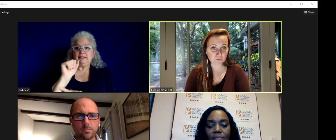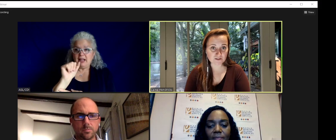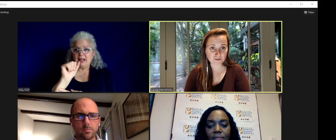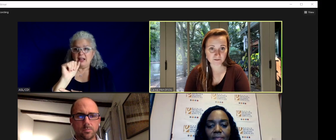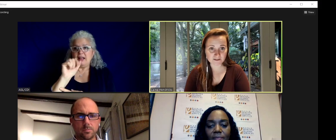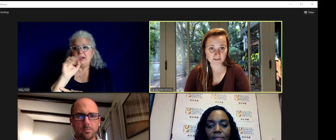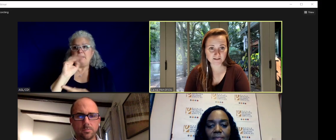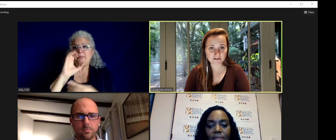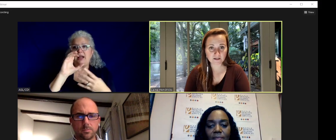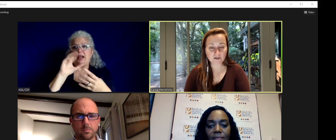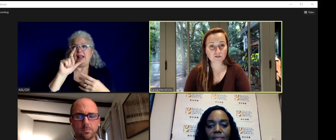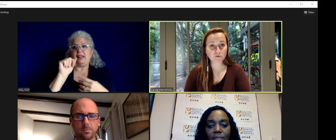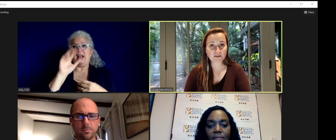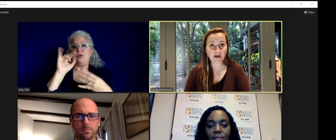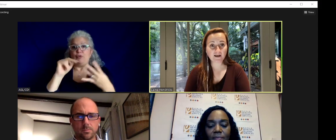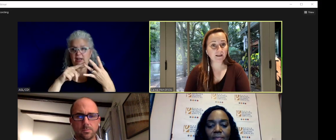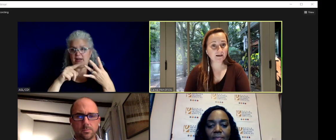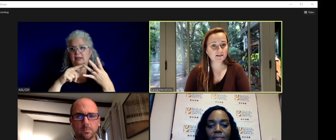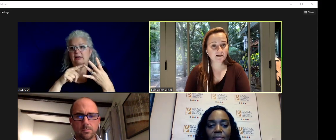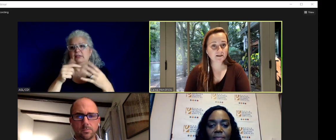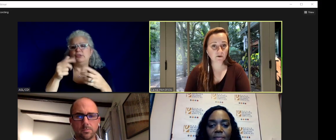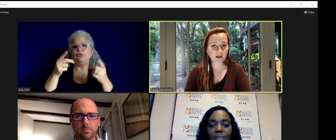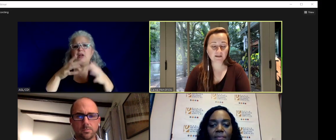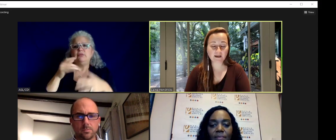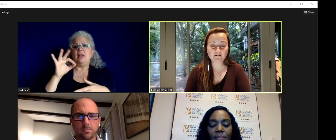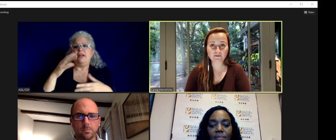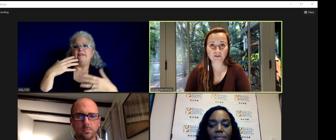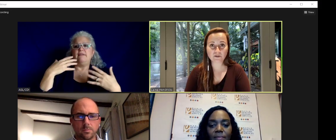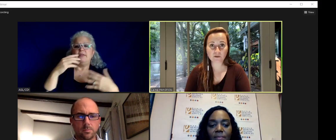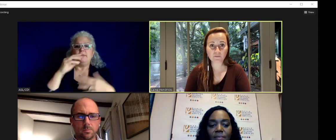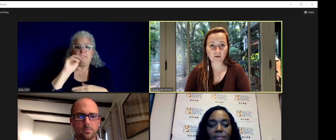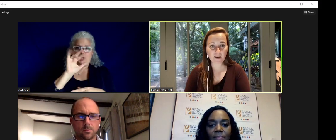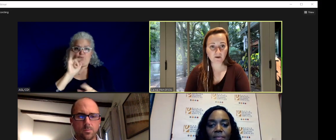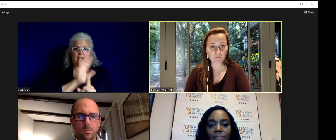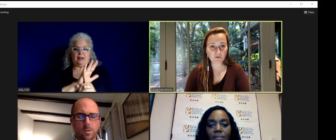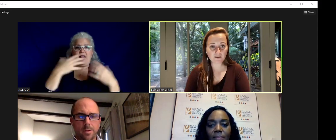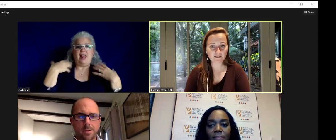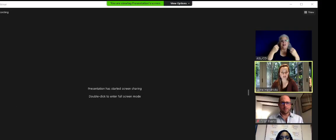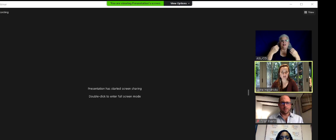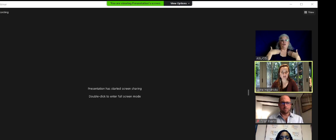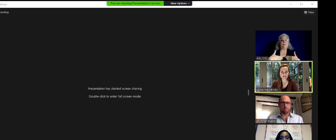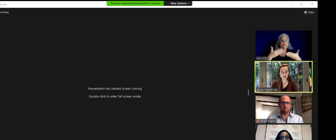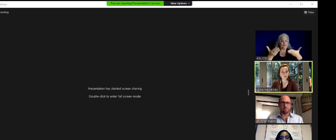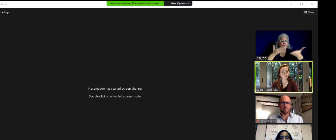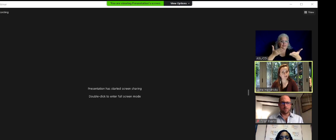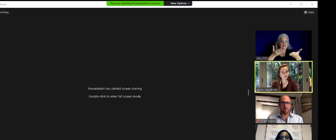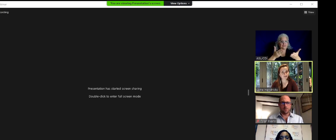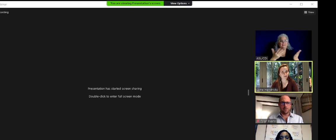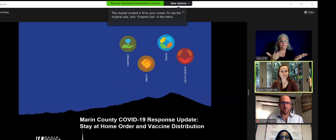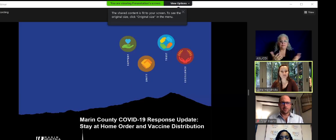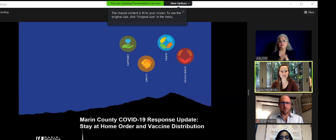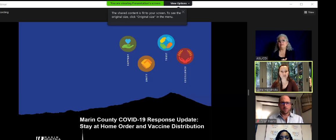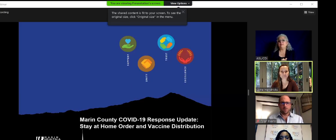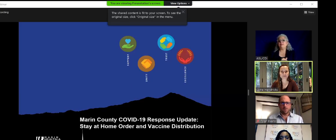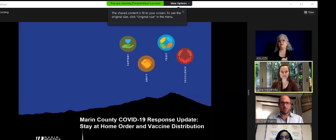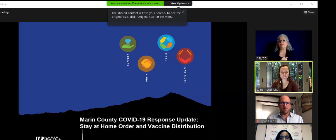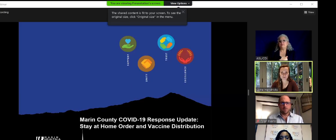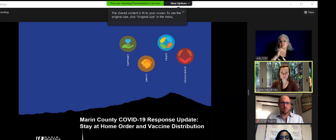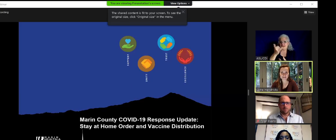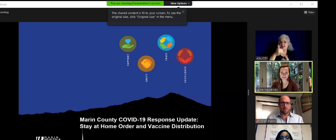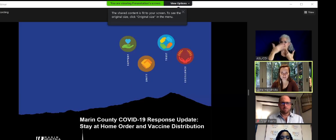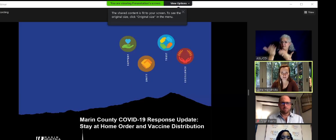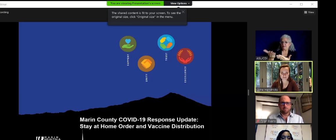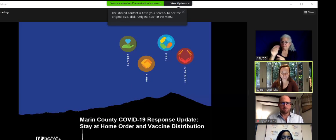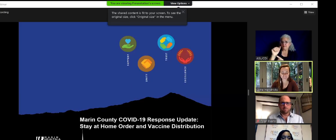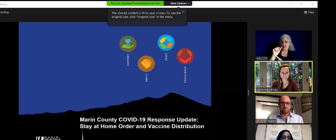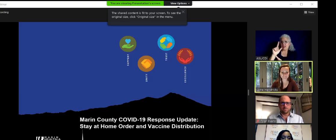and Human Services. So with that, Alex, I'll go ahead and have you queue up our PowerPoint. And Dr. Willis, I will turn it over to you